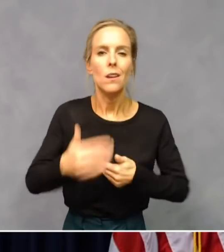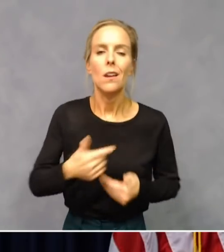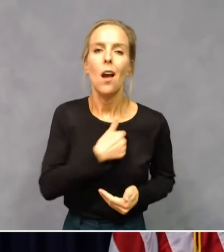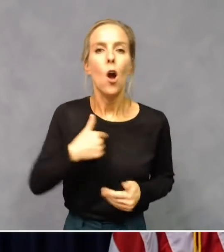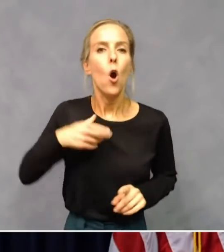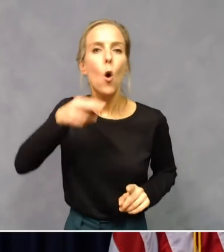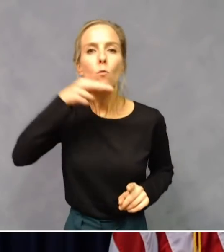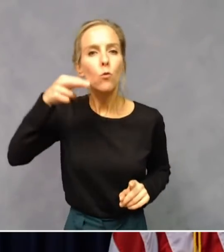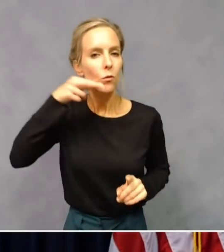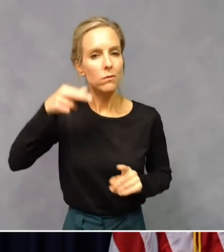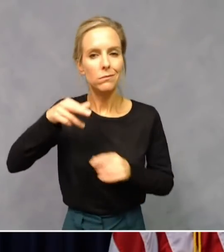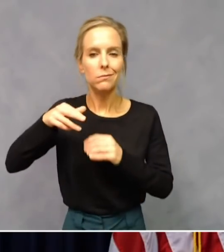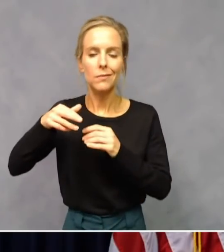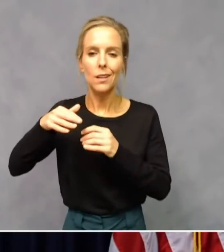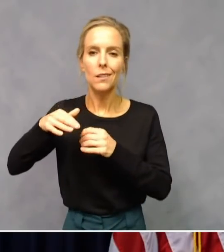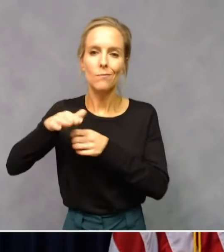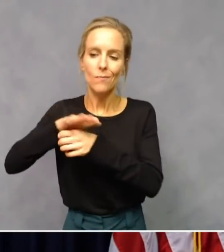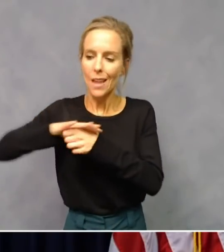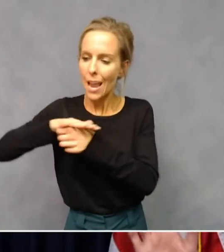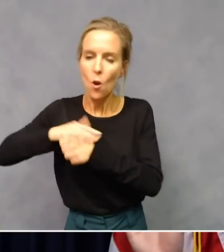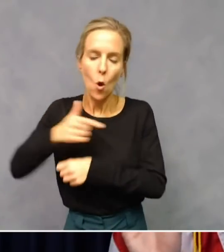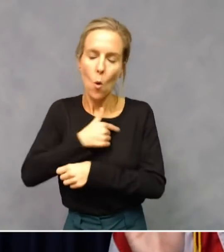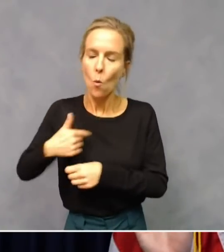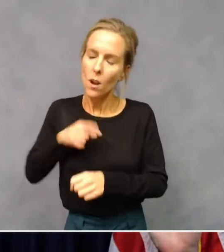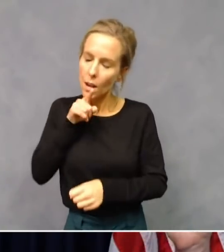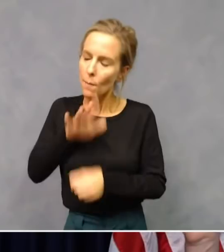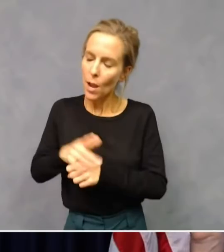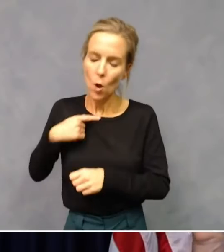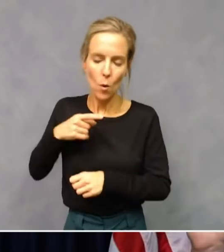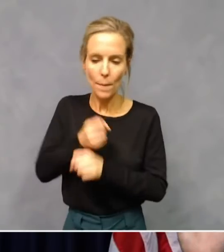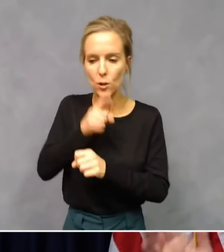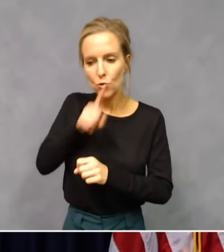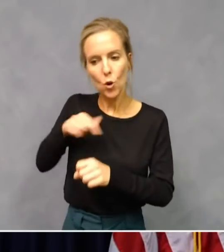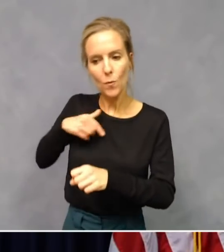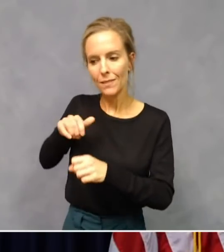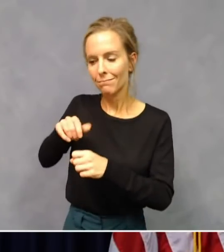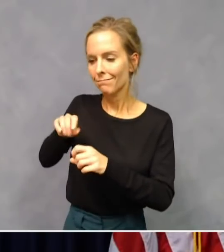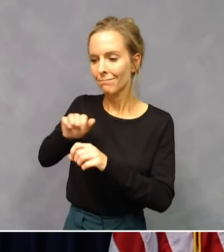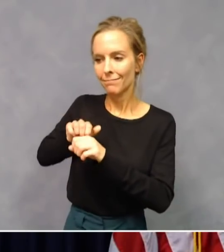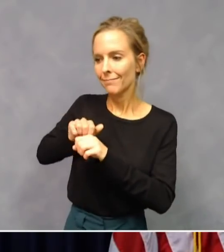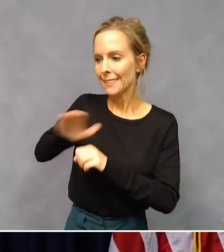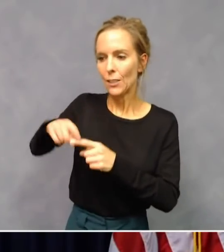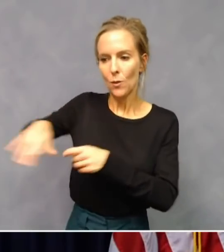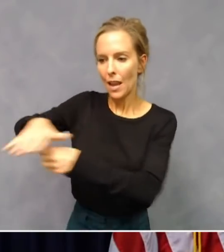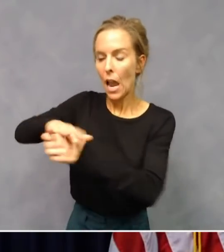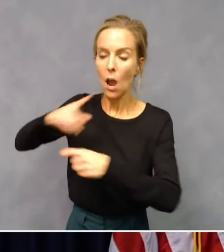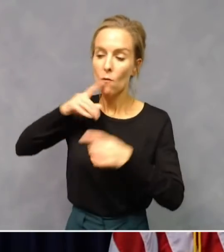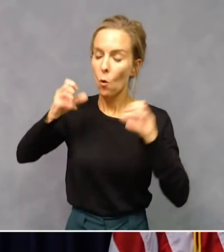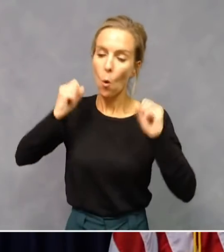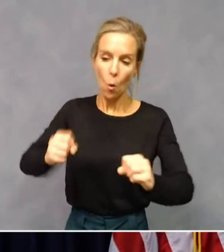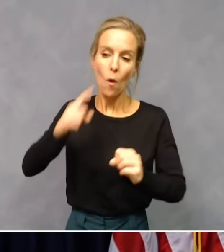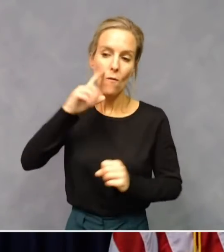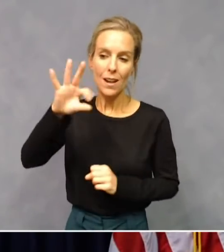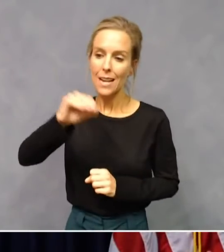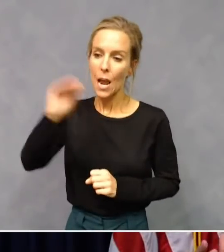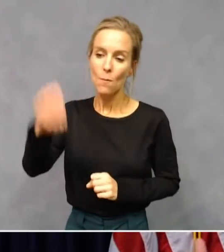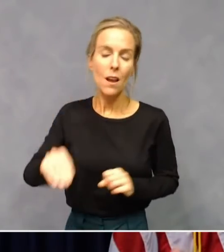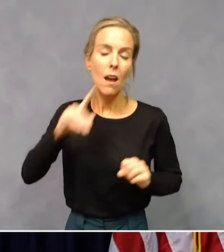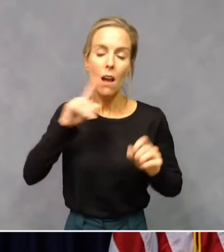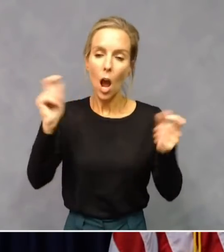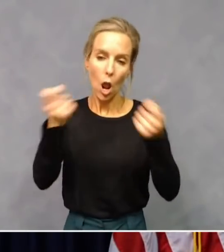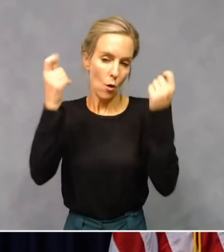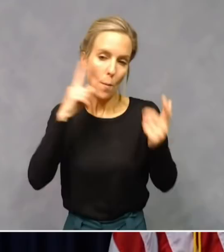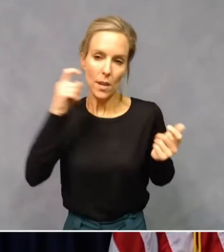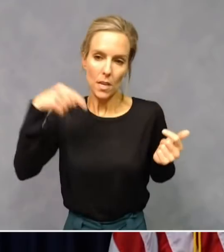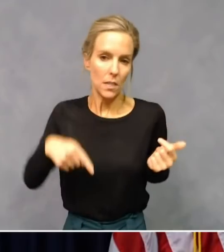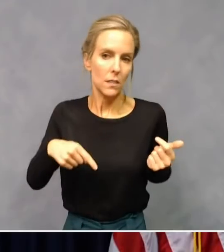that we are going to get that vaccine out there. And if it holds at 90%, hallelujah. The end, we can